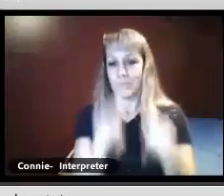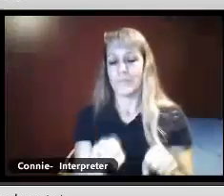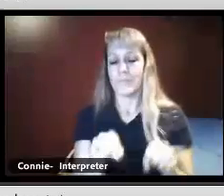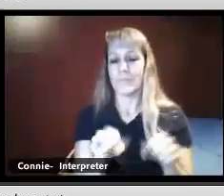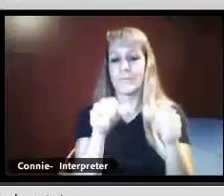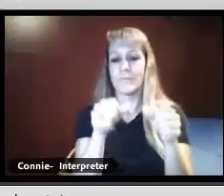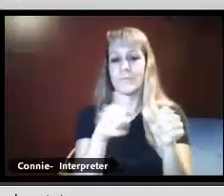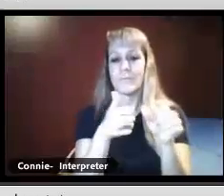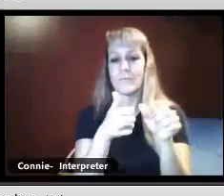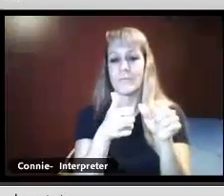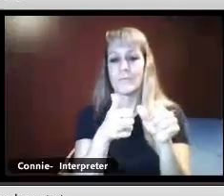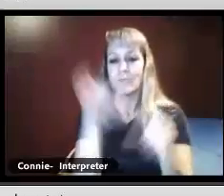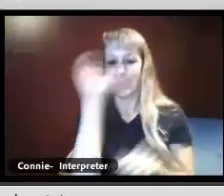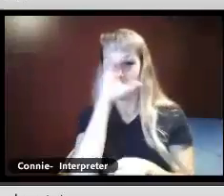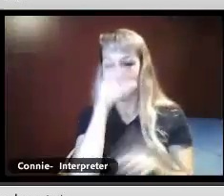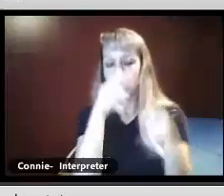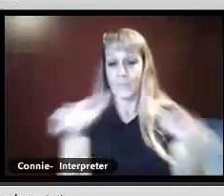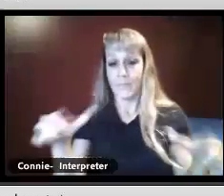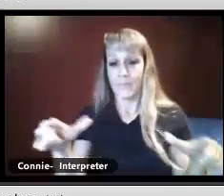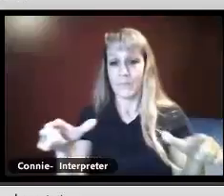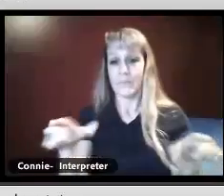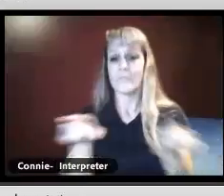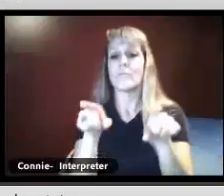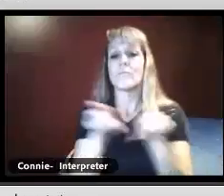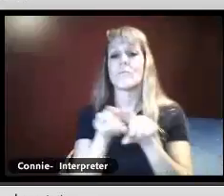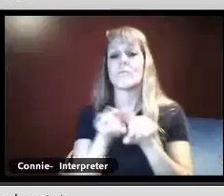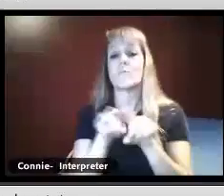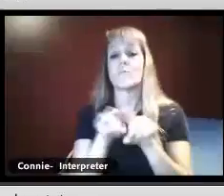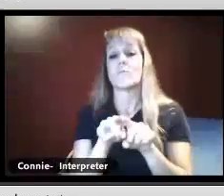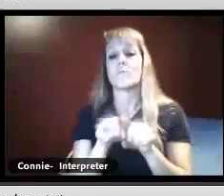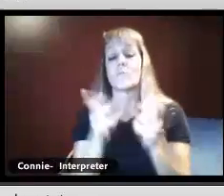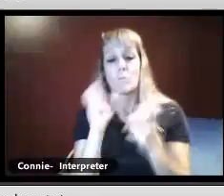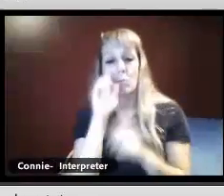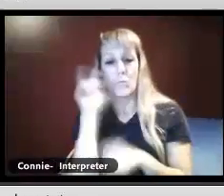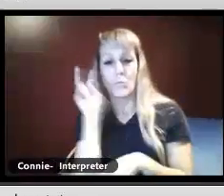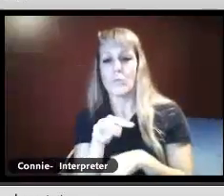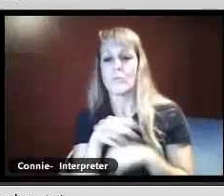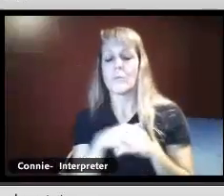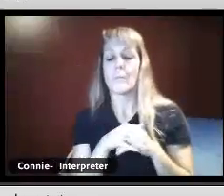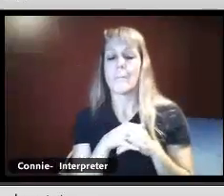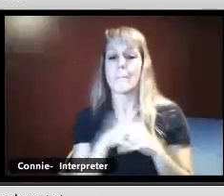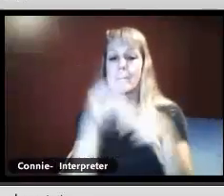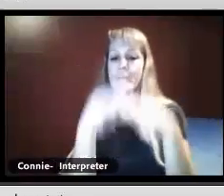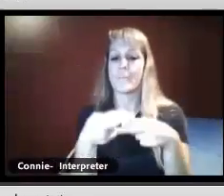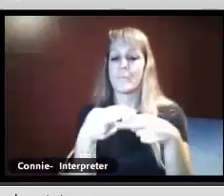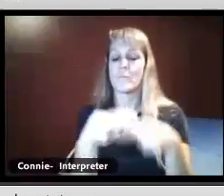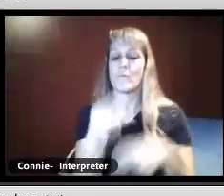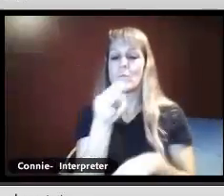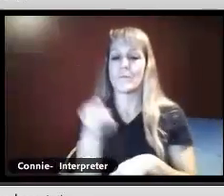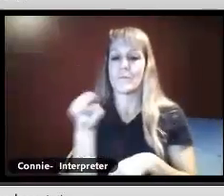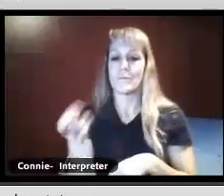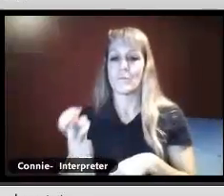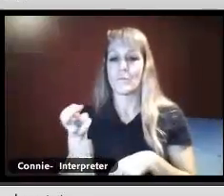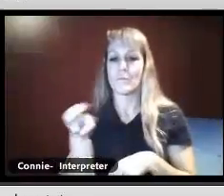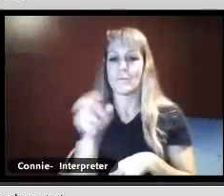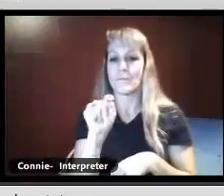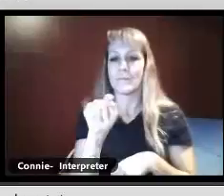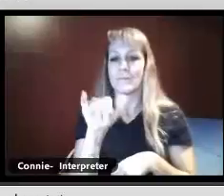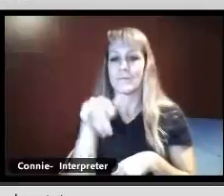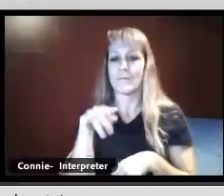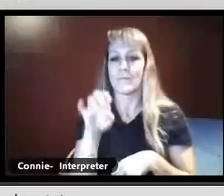language, but the one that I really want to draw your attention to is the one called resource type, and it's 1, 2,